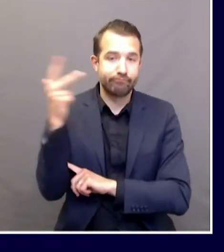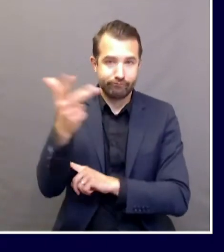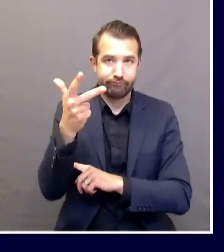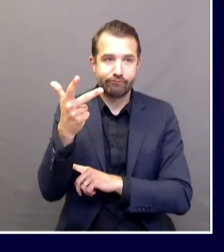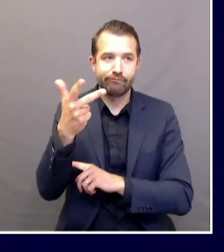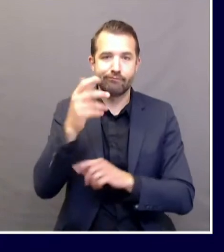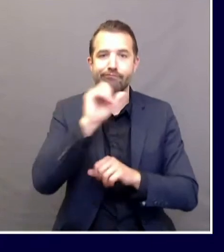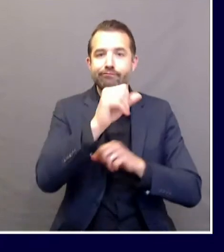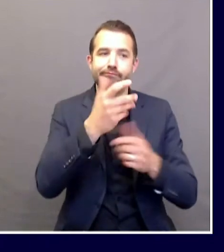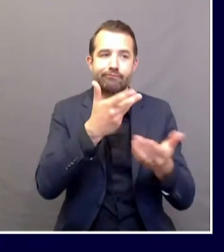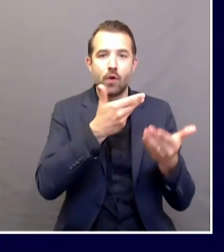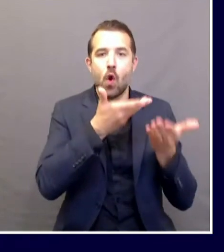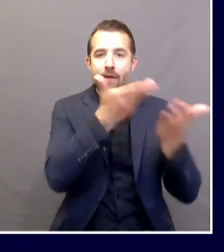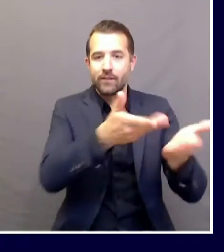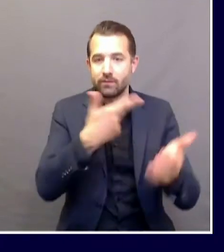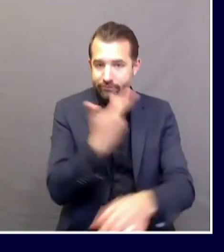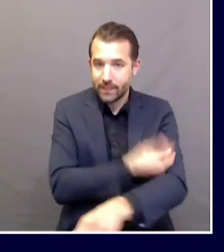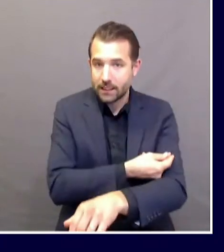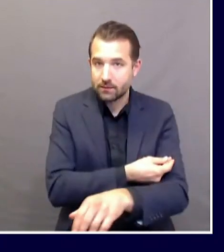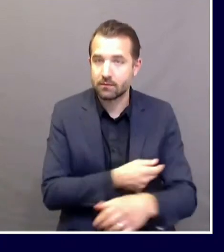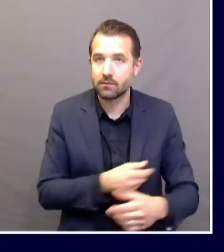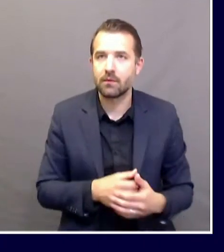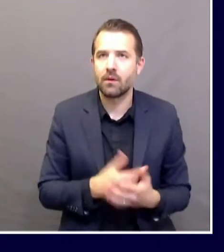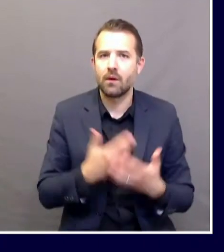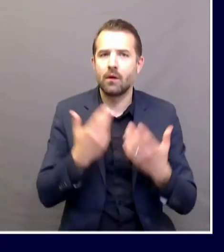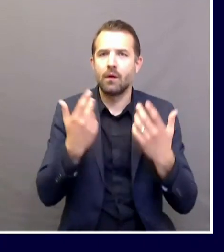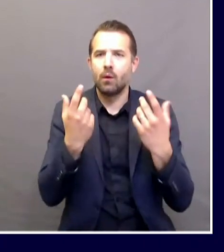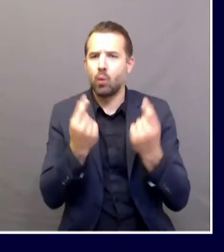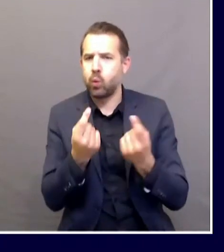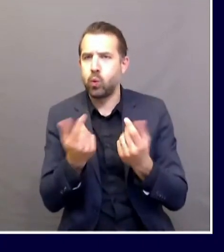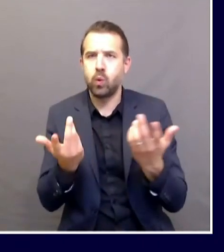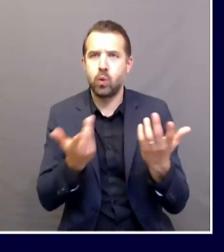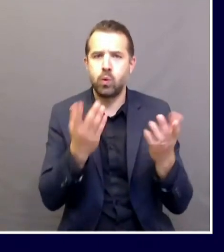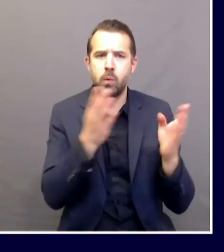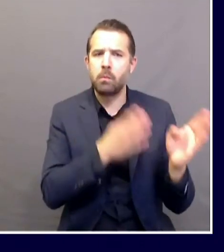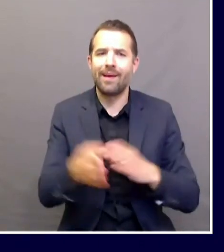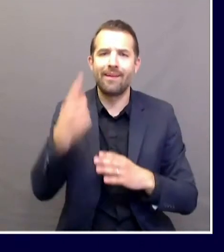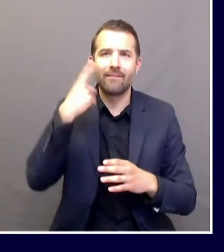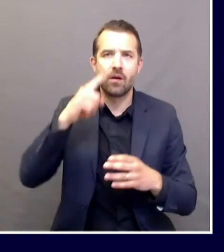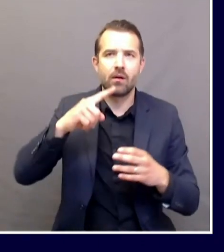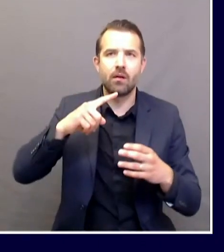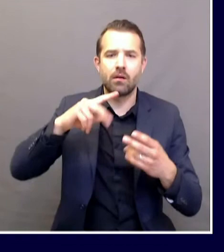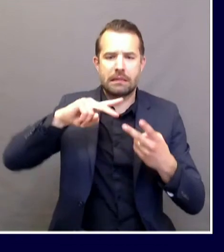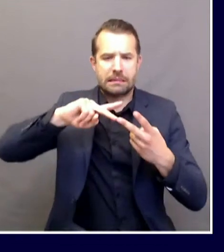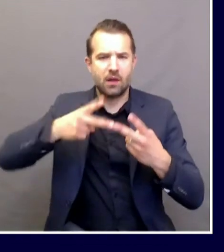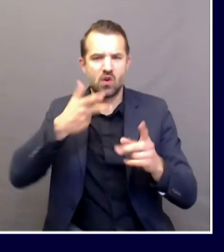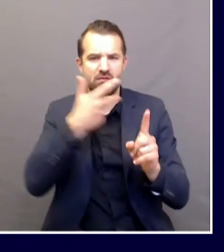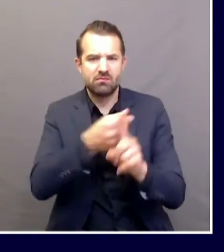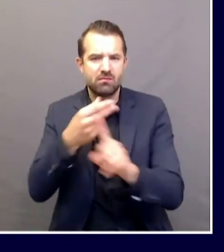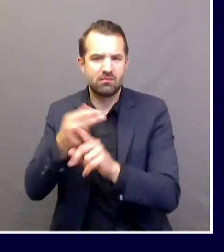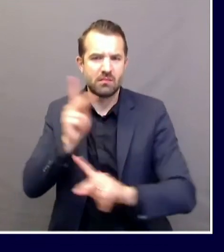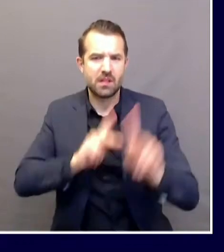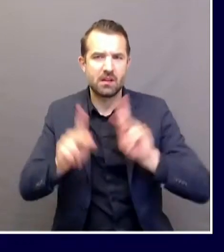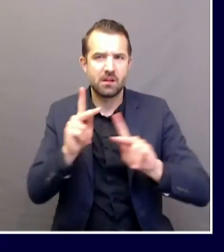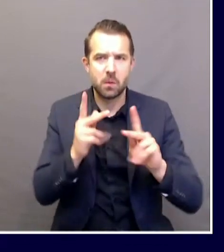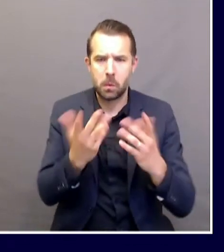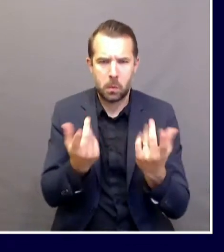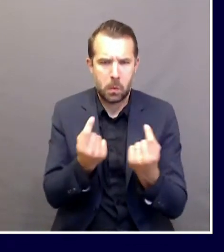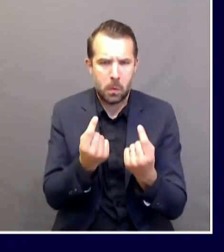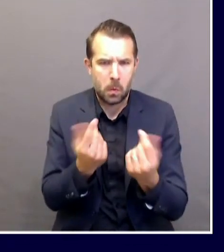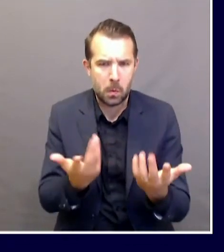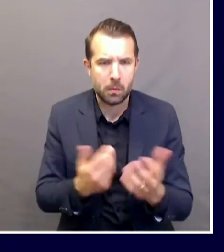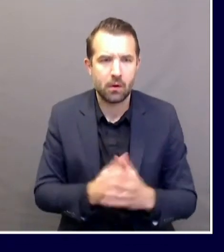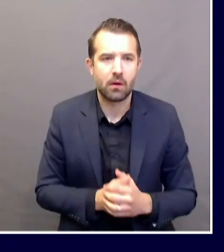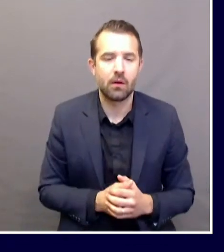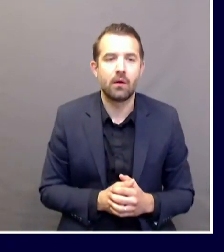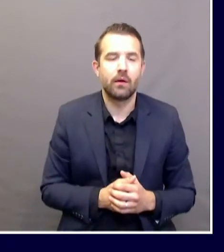new model there, since the J&J vaccine is not available? Yeah, Patrick, I'm really glad you asked that. The mobile unit is getting